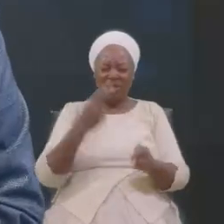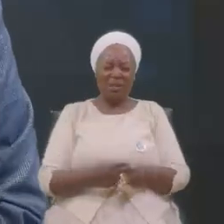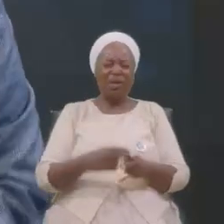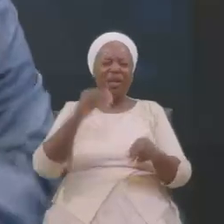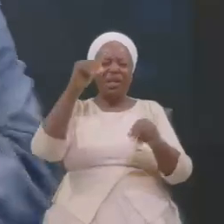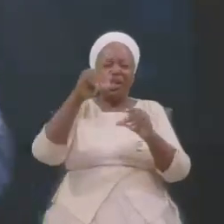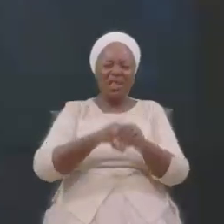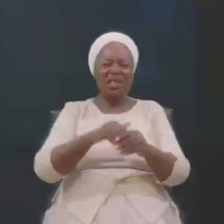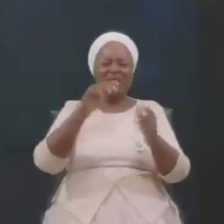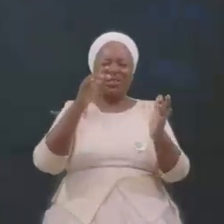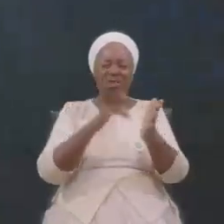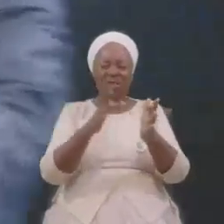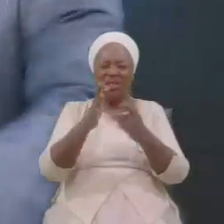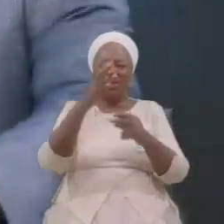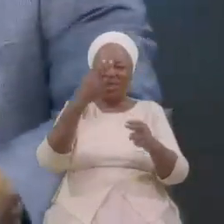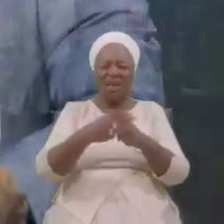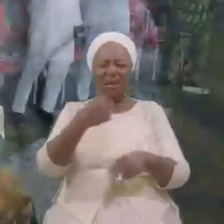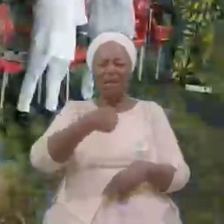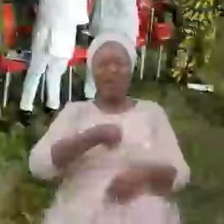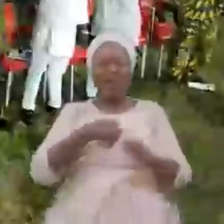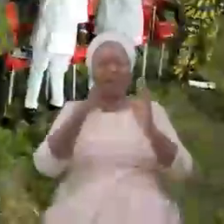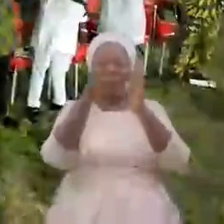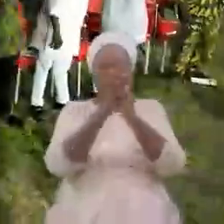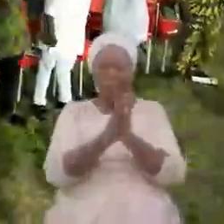Jesus' name I pray.